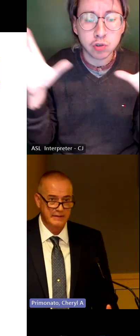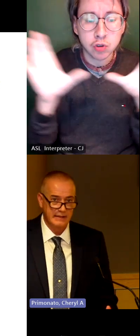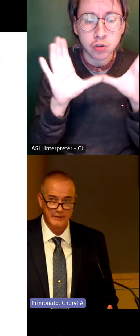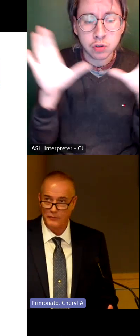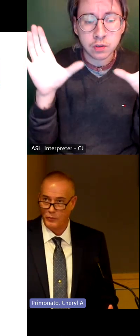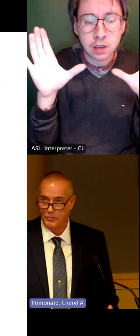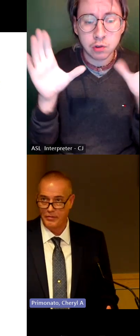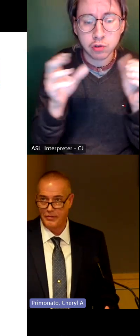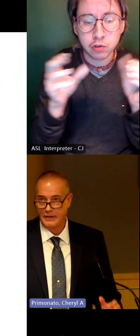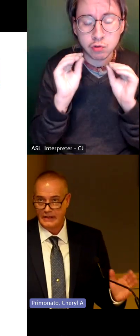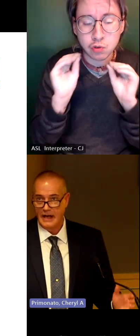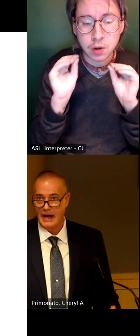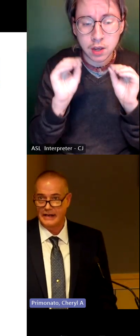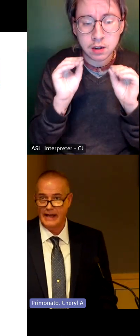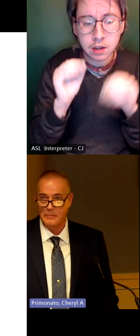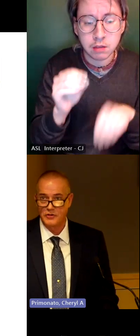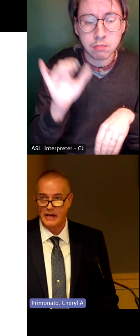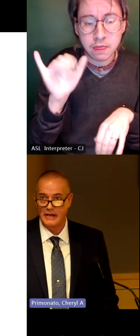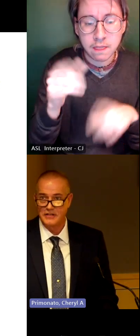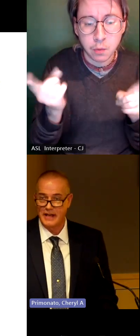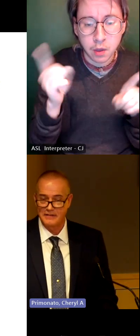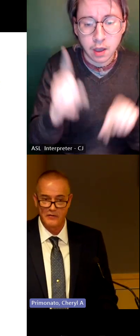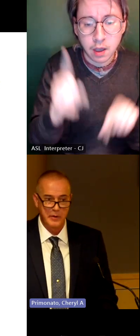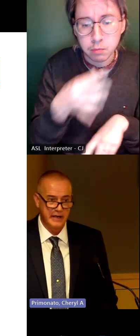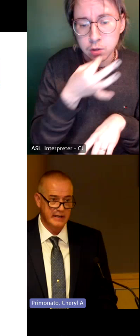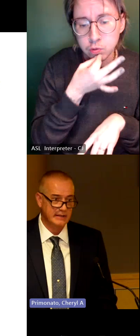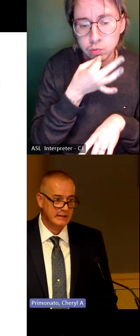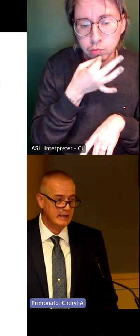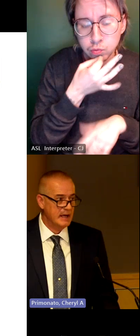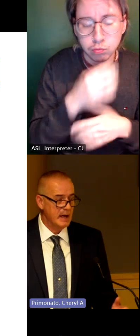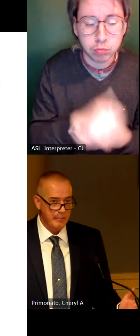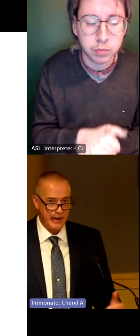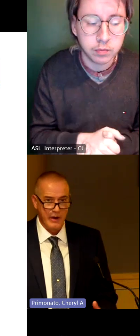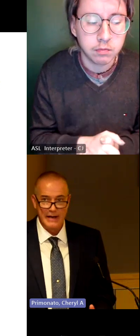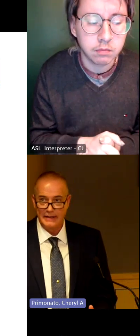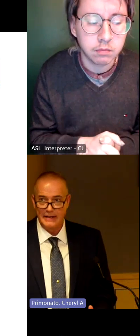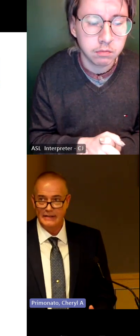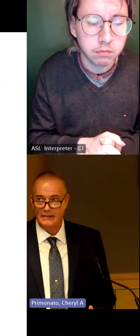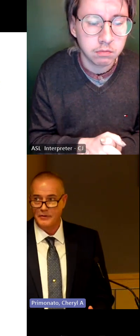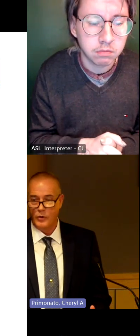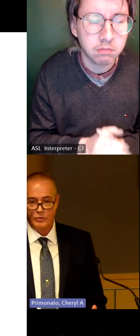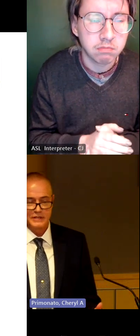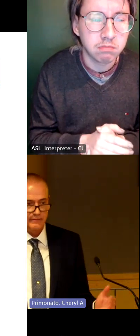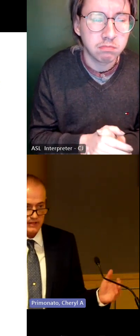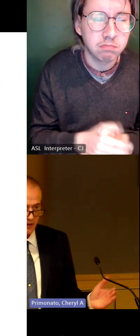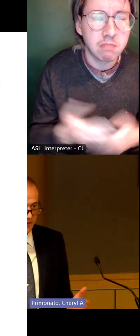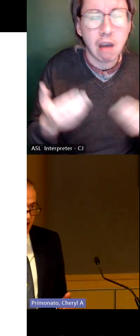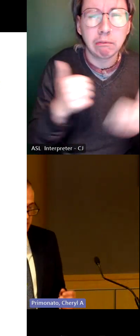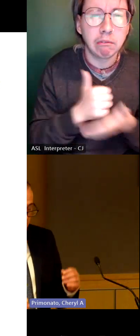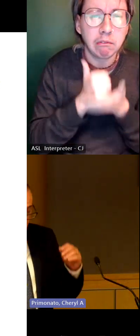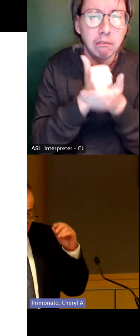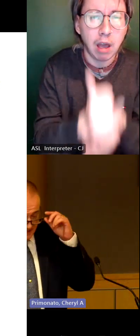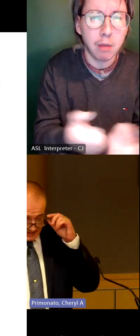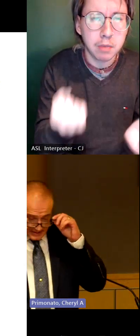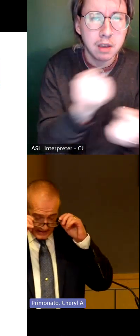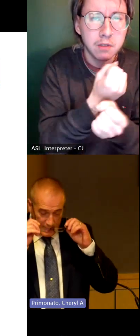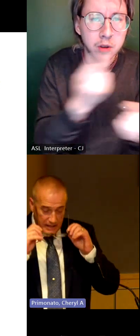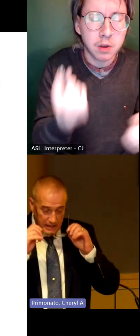have it for out of CAM training. It just gives everybody a better idea of the whole safety